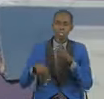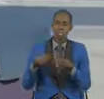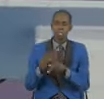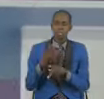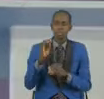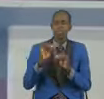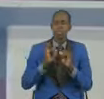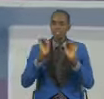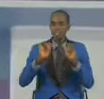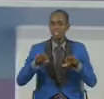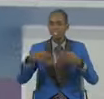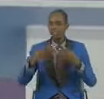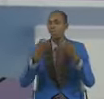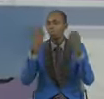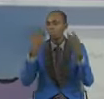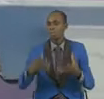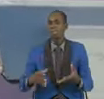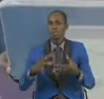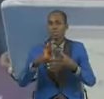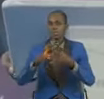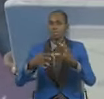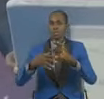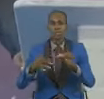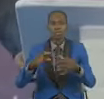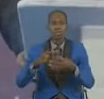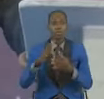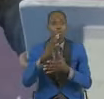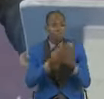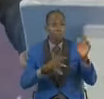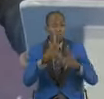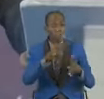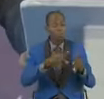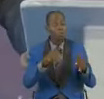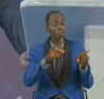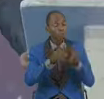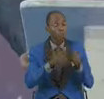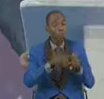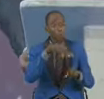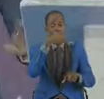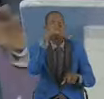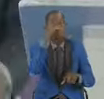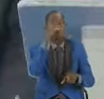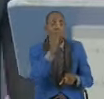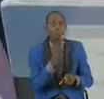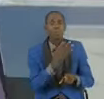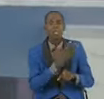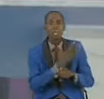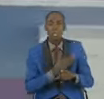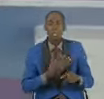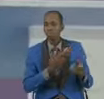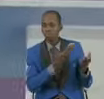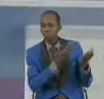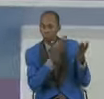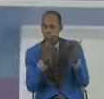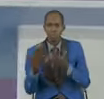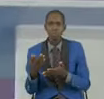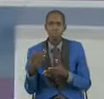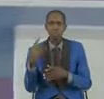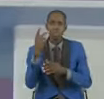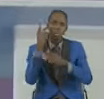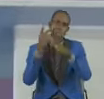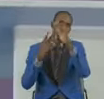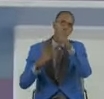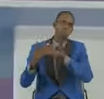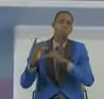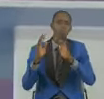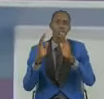people that came, they fasted, and they came with what they call prophecy. And they told me that this will not